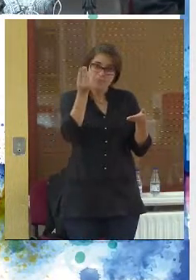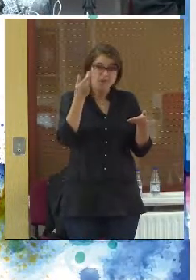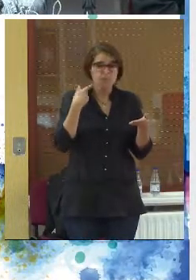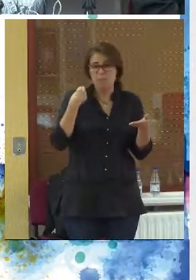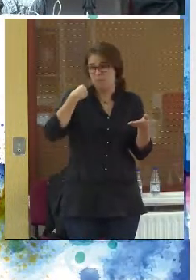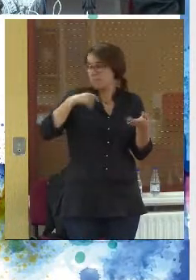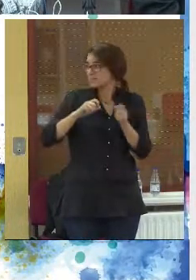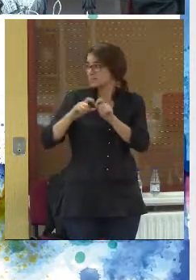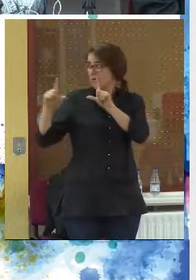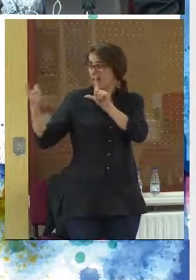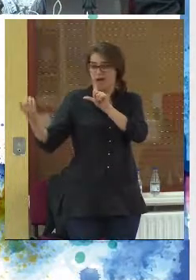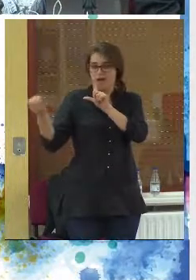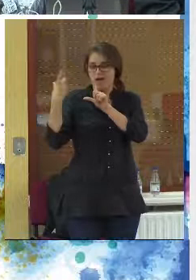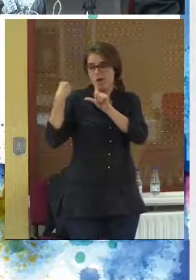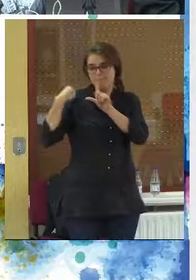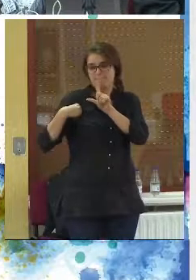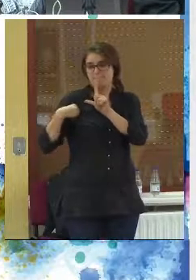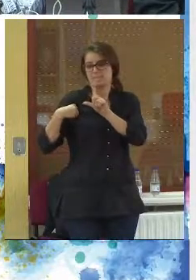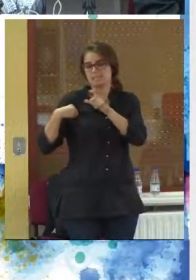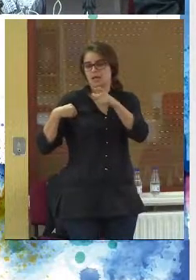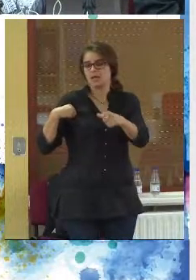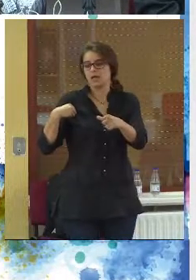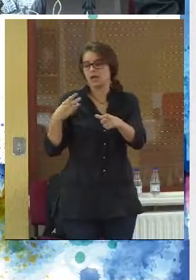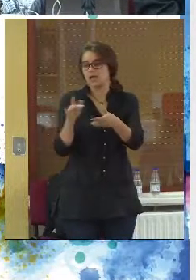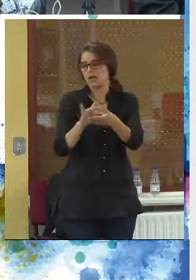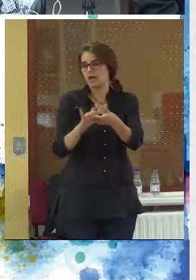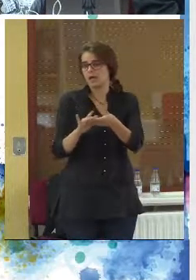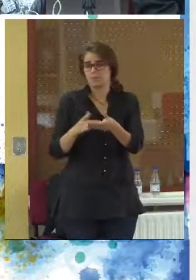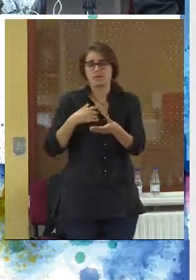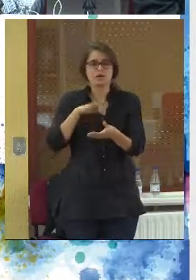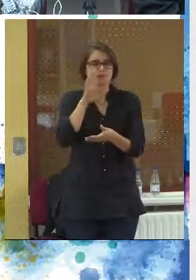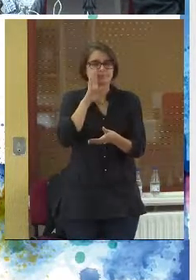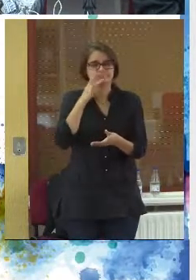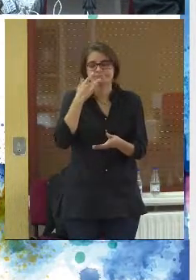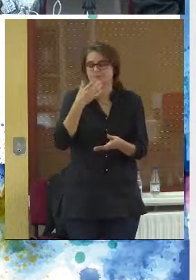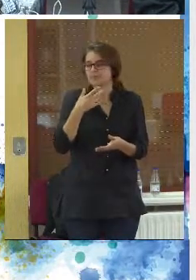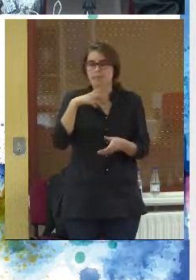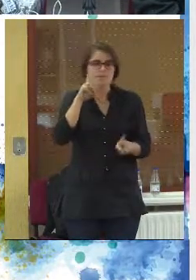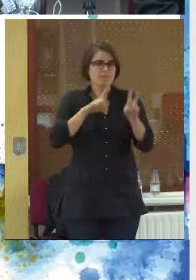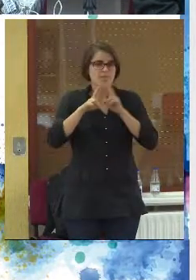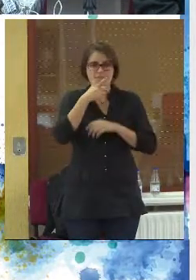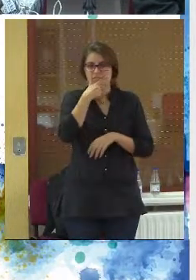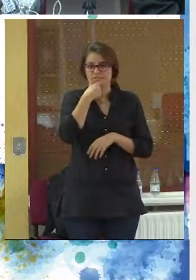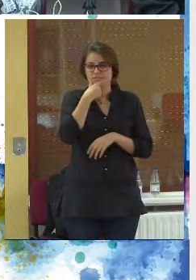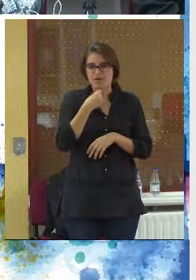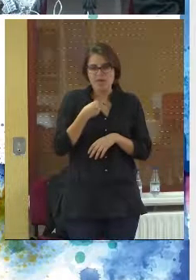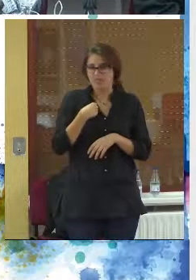It's the same touch and feel. The same touch and feel that you see on the iPad is the one that you see on the